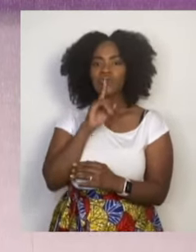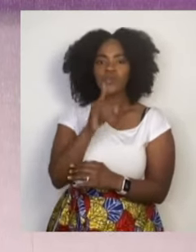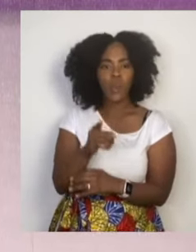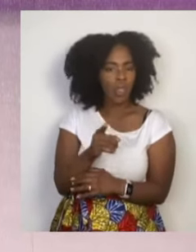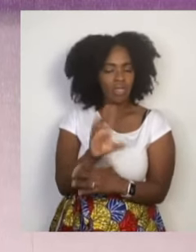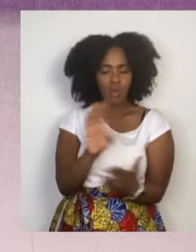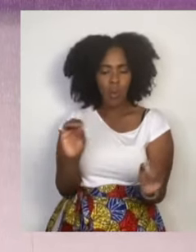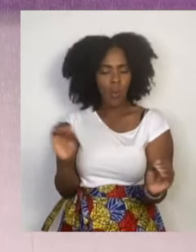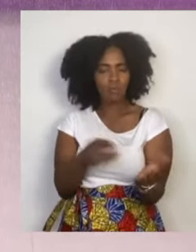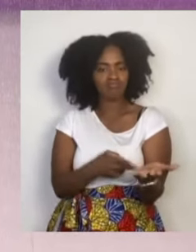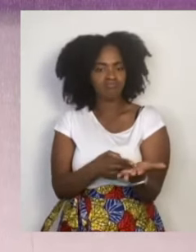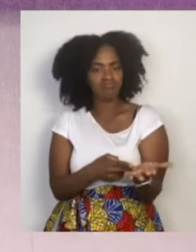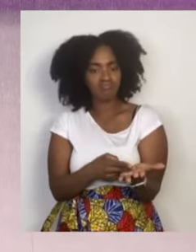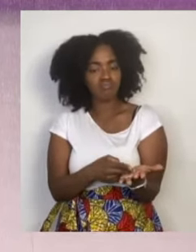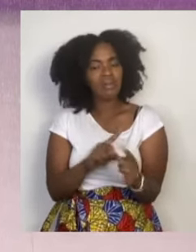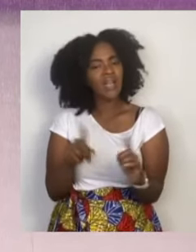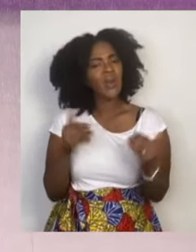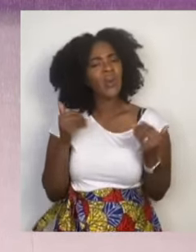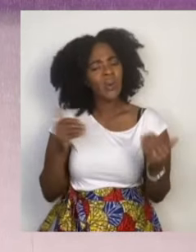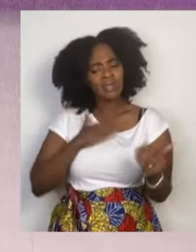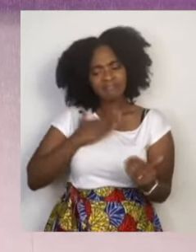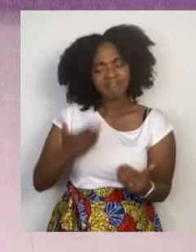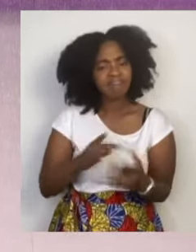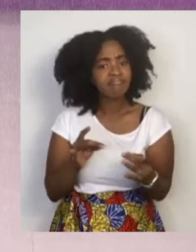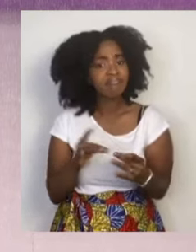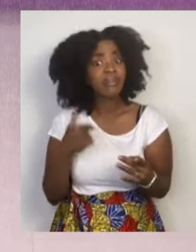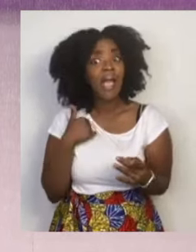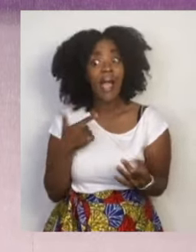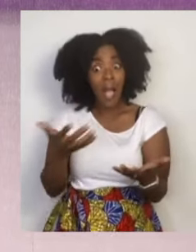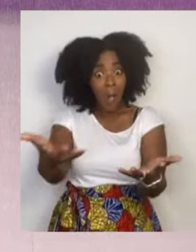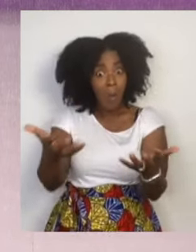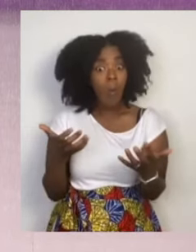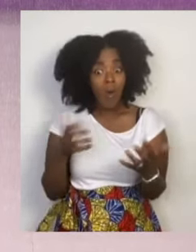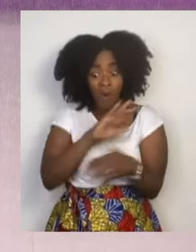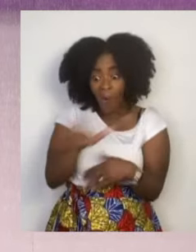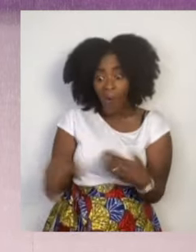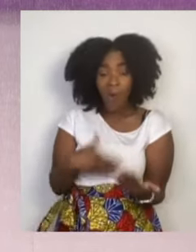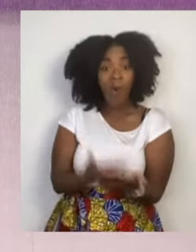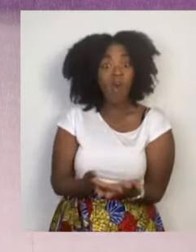that God says belongs.